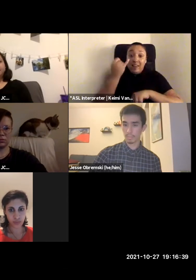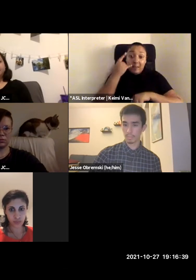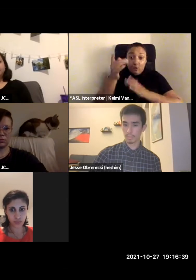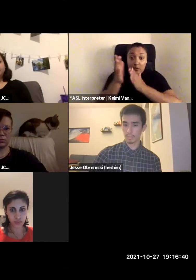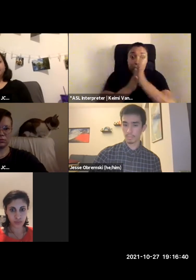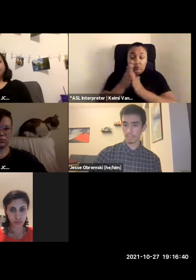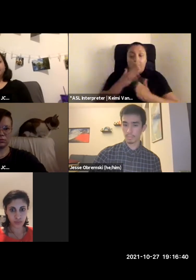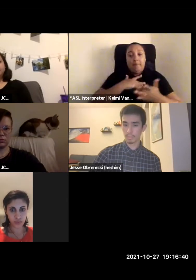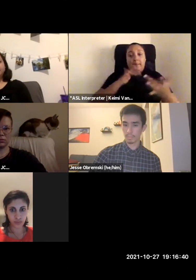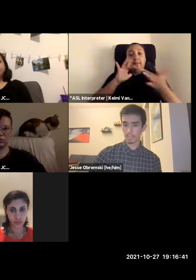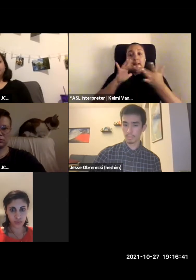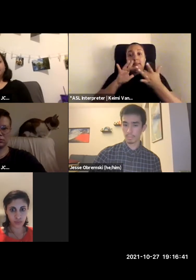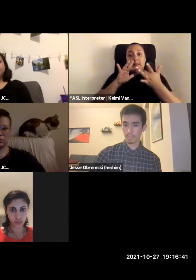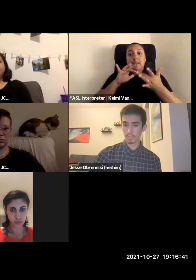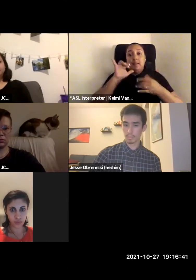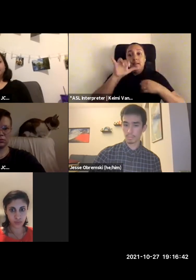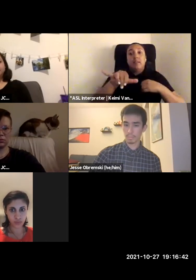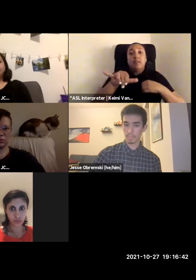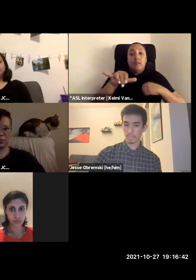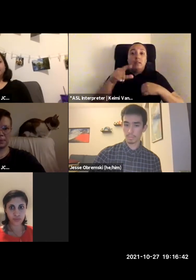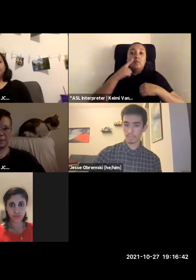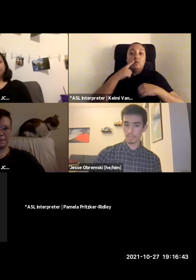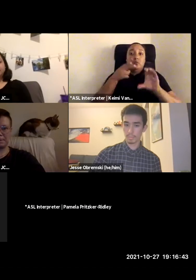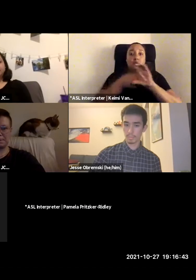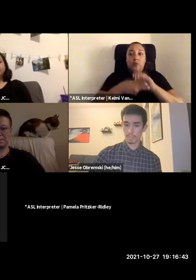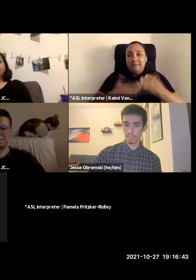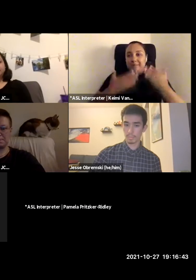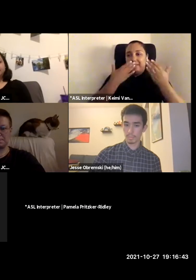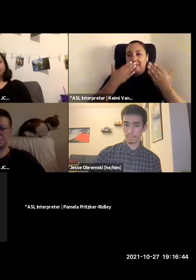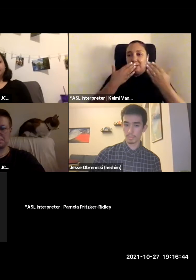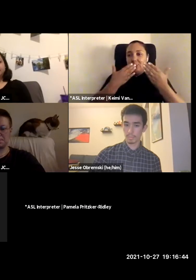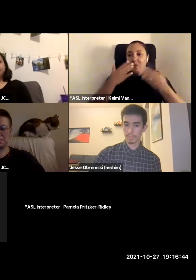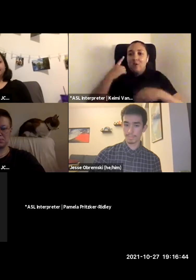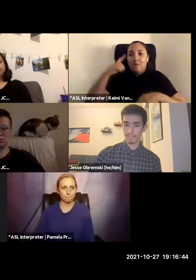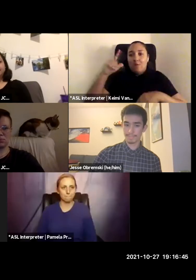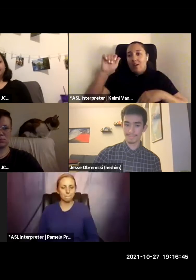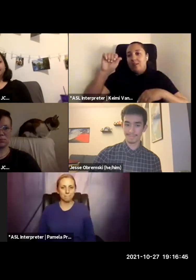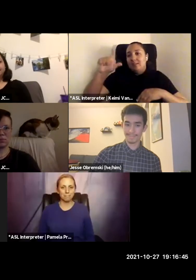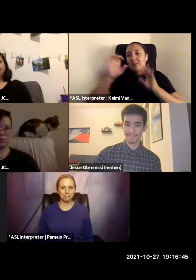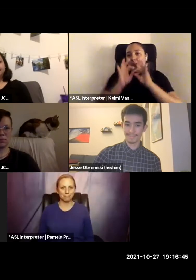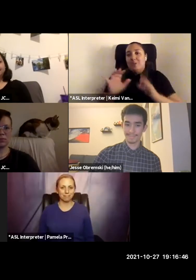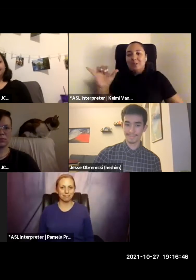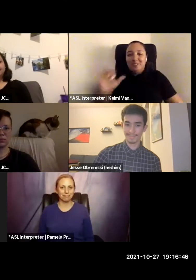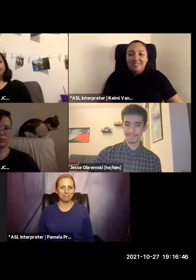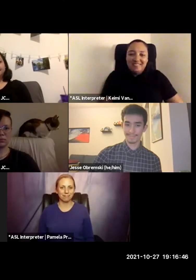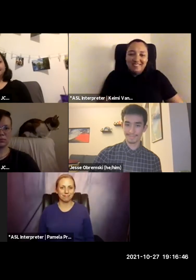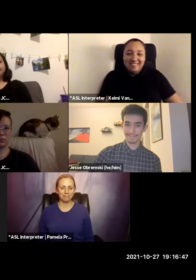contact Okay, Let's Unpack This to participate. Thank you also to the ASL interpreter.